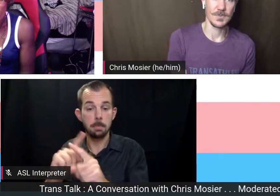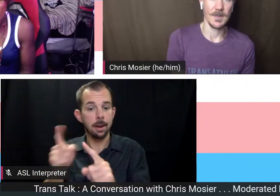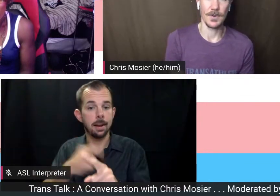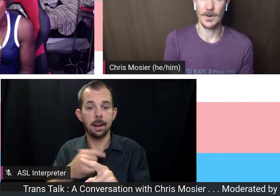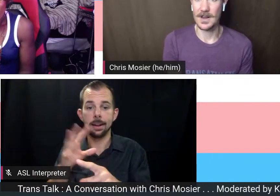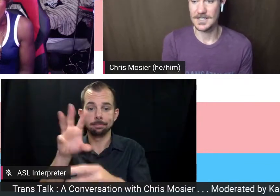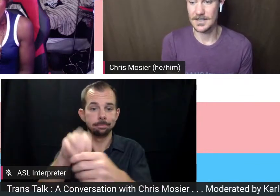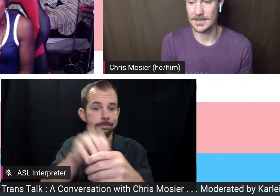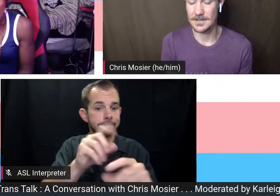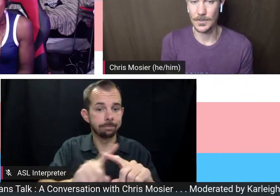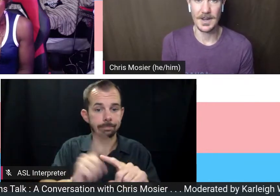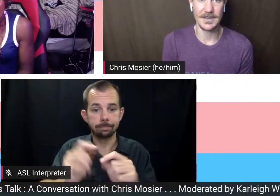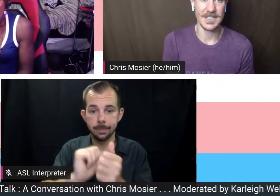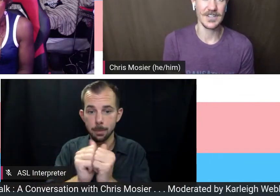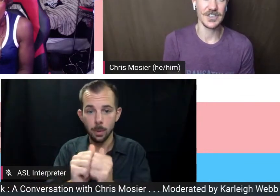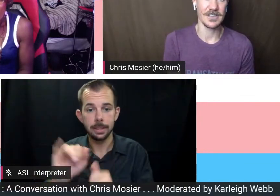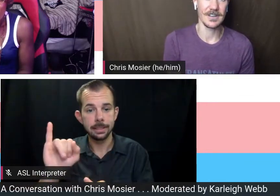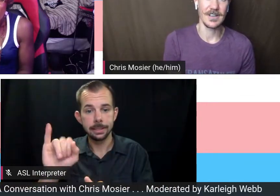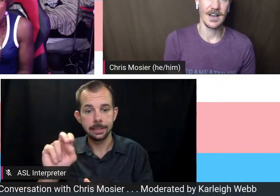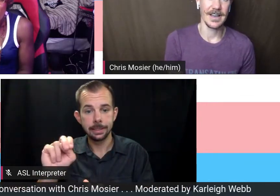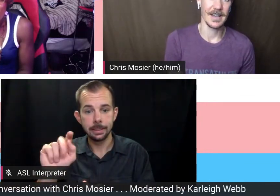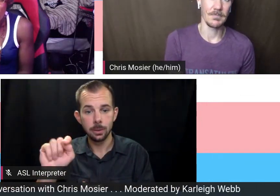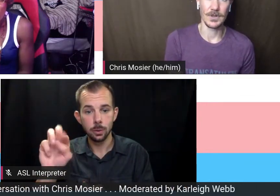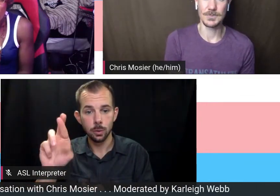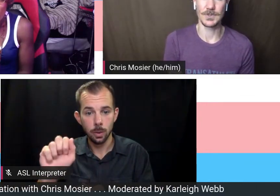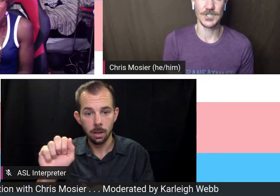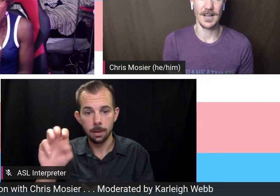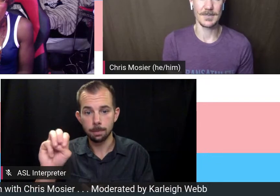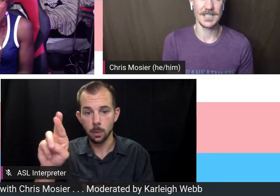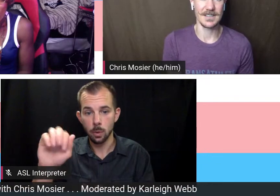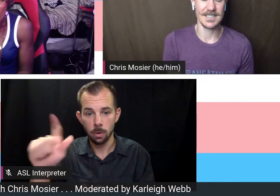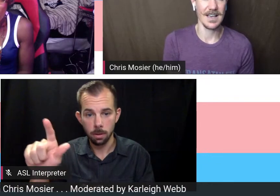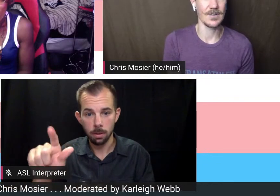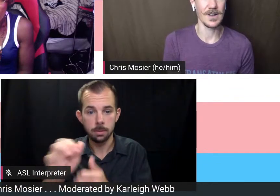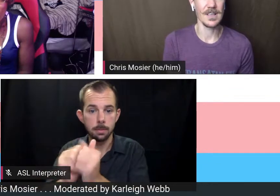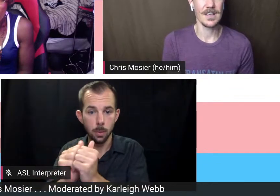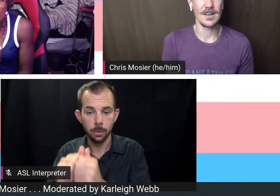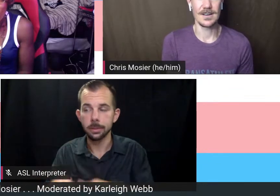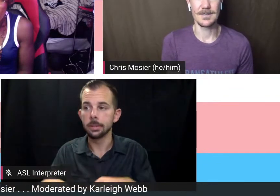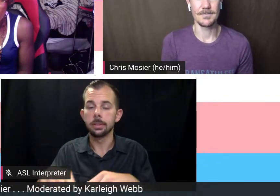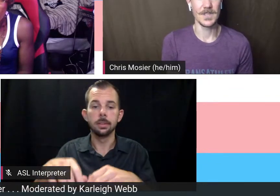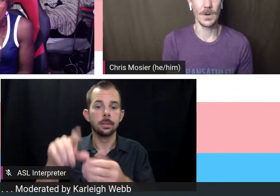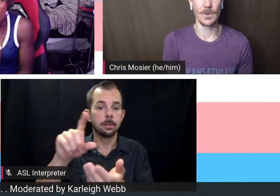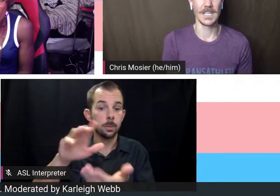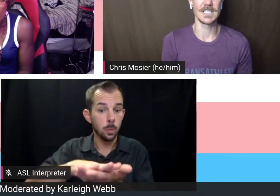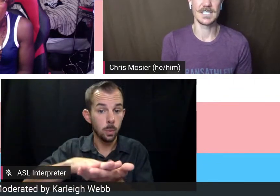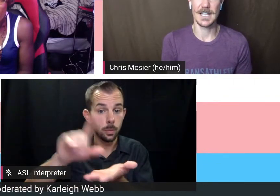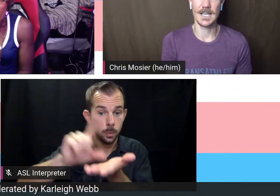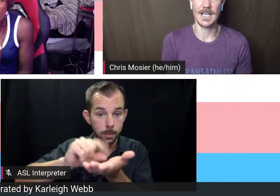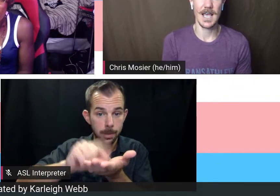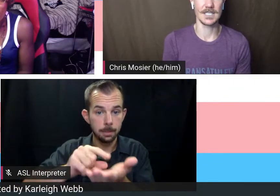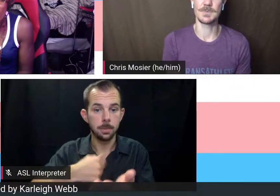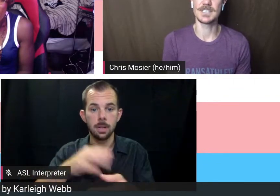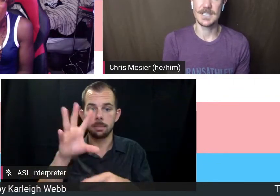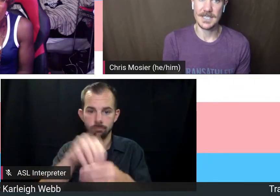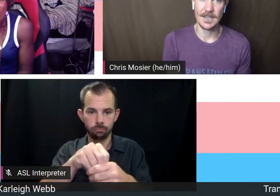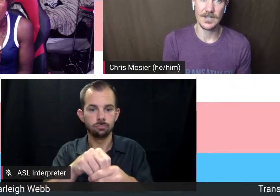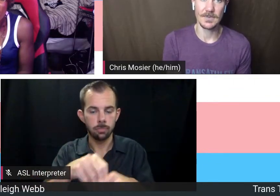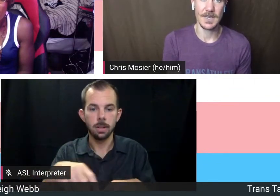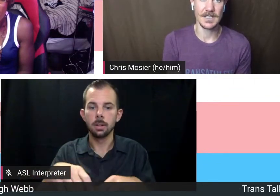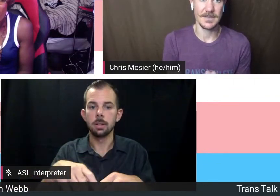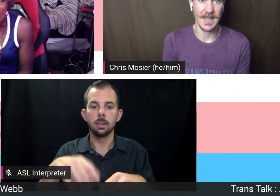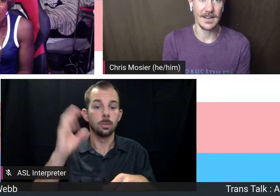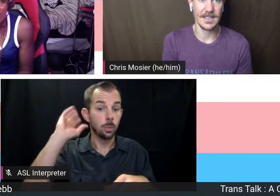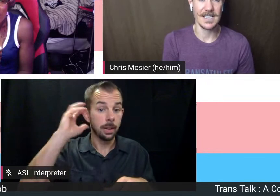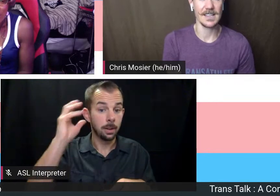the newspaper. I did the radio station. I had multiple jobs in the town. I really just stayed as busy as I